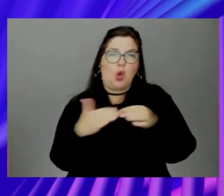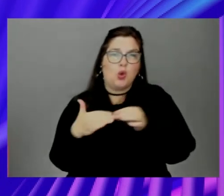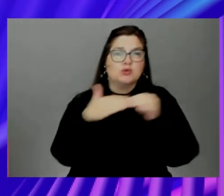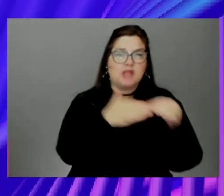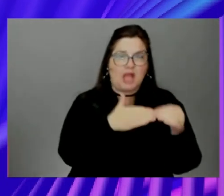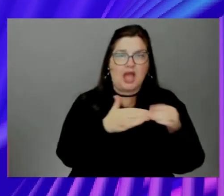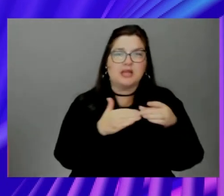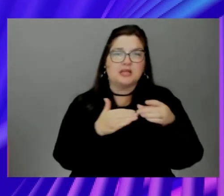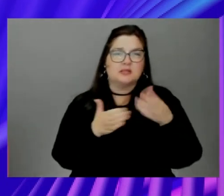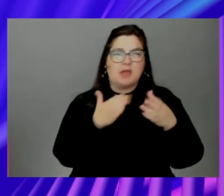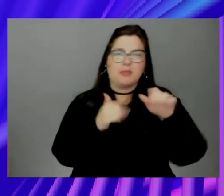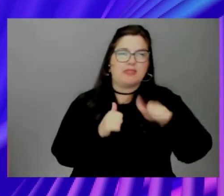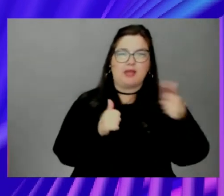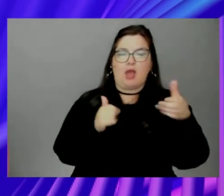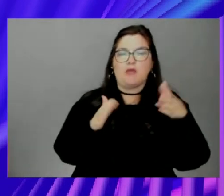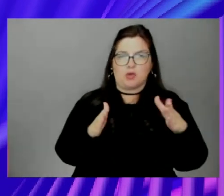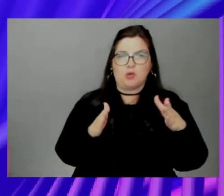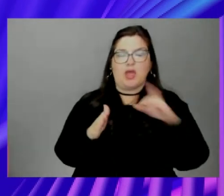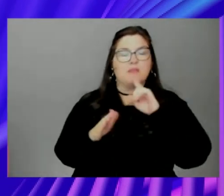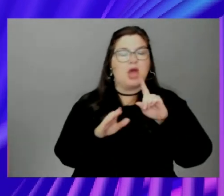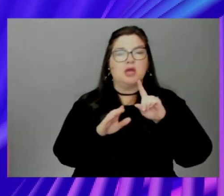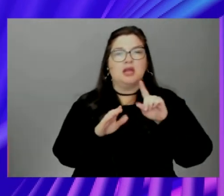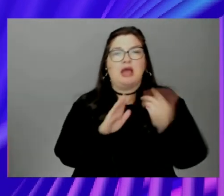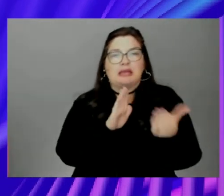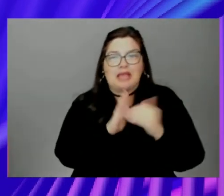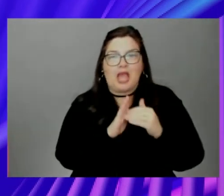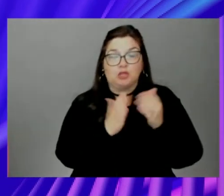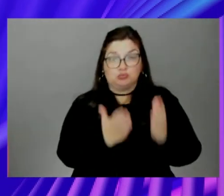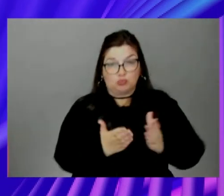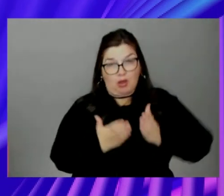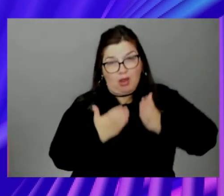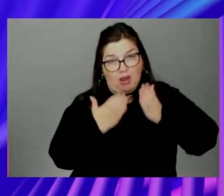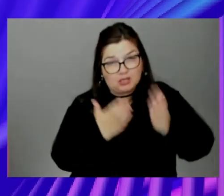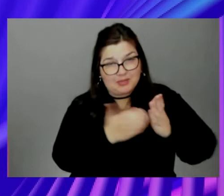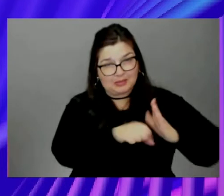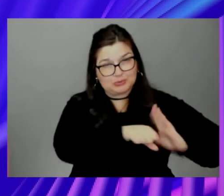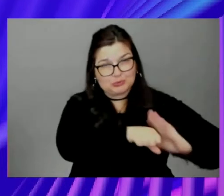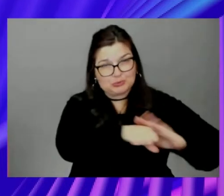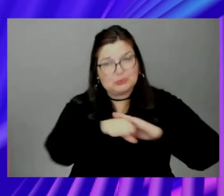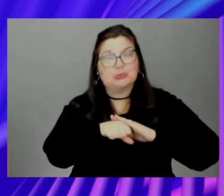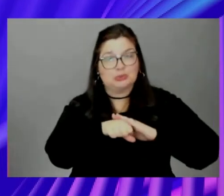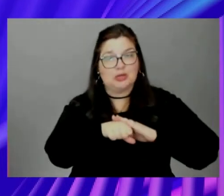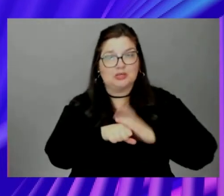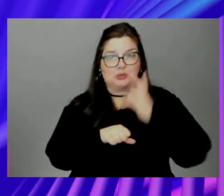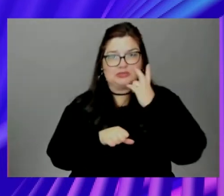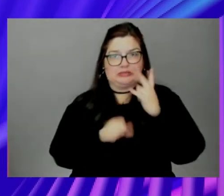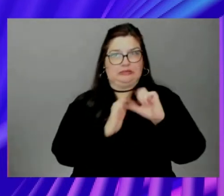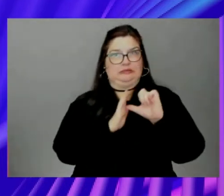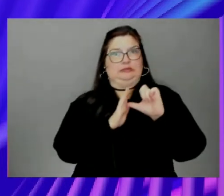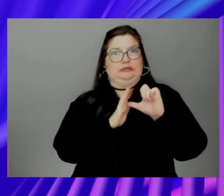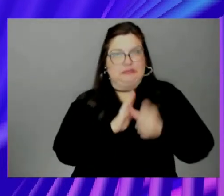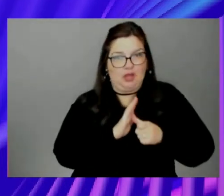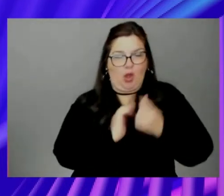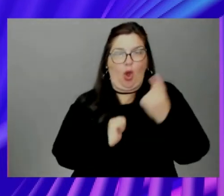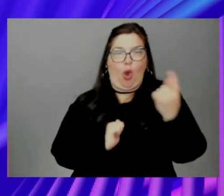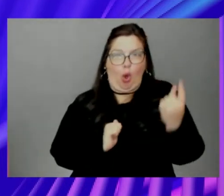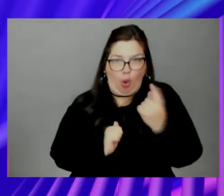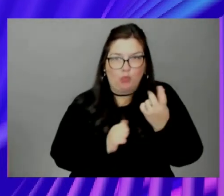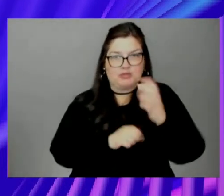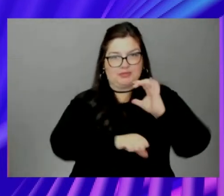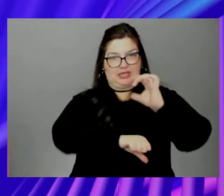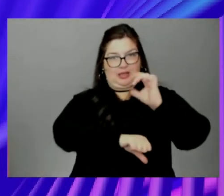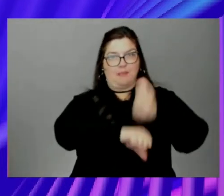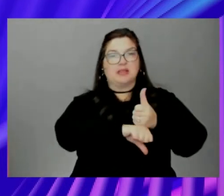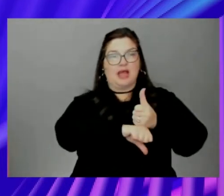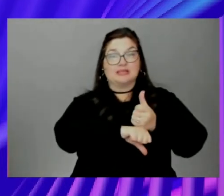way, strongly recommended, right? So all of these, as the name would imply, we feel that they should always be in place unless there's a